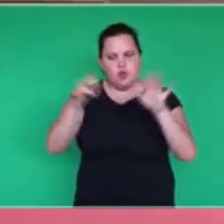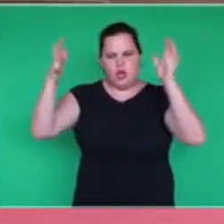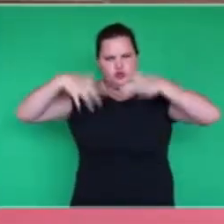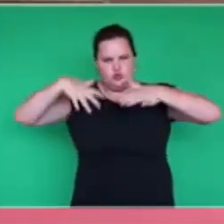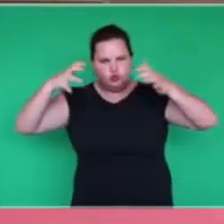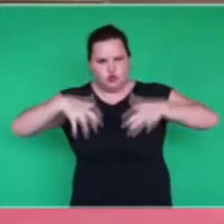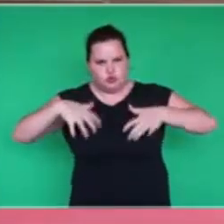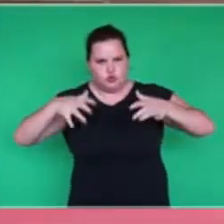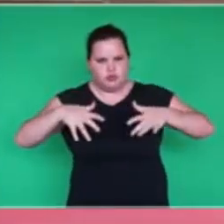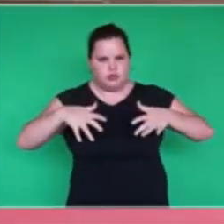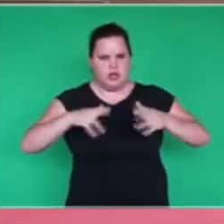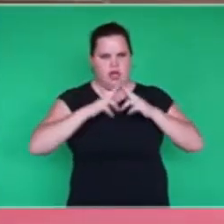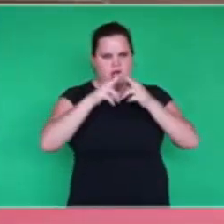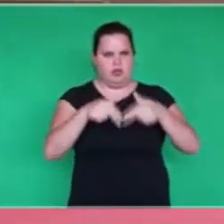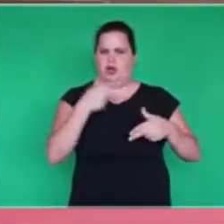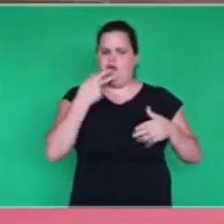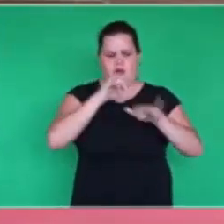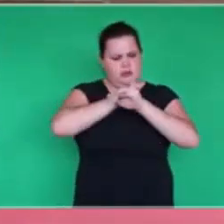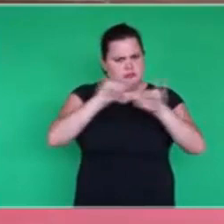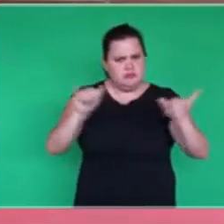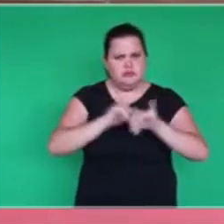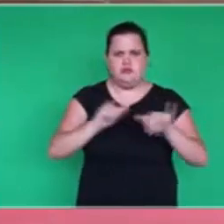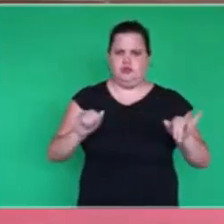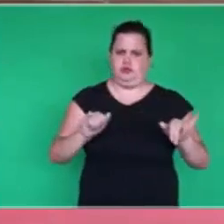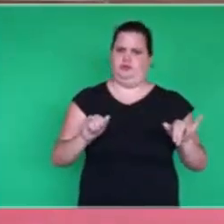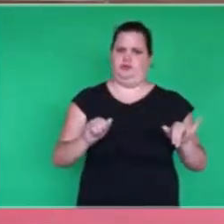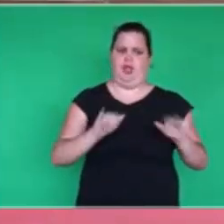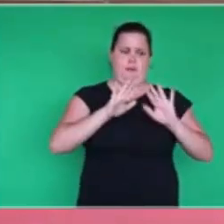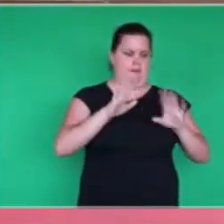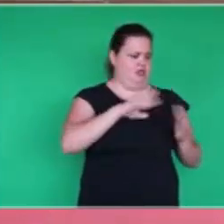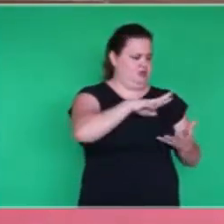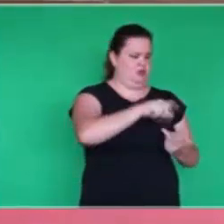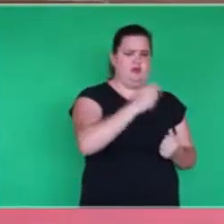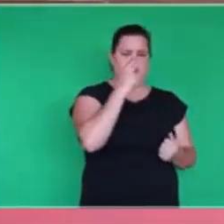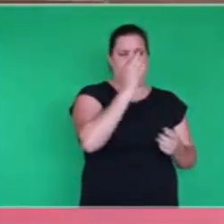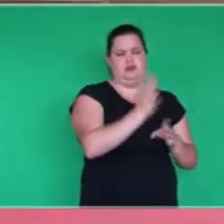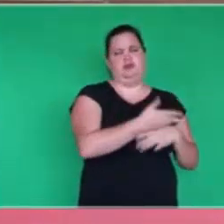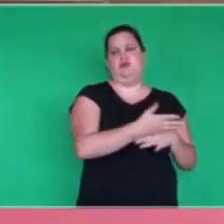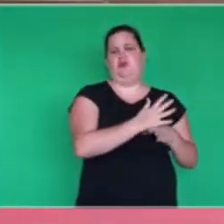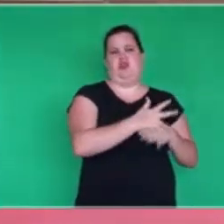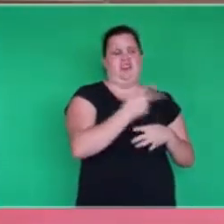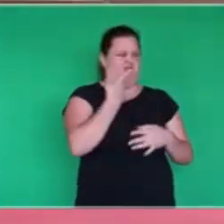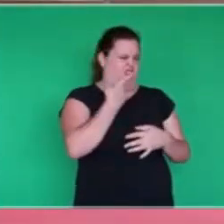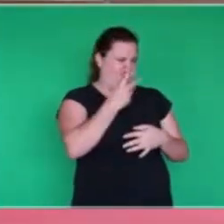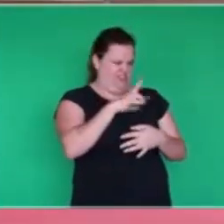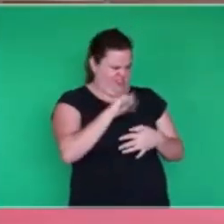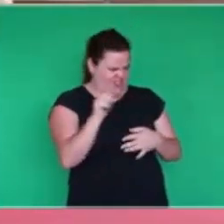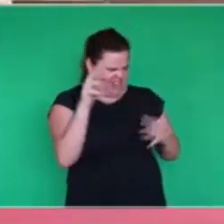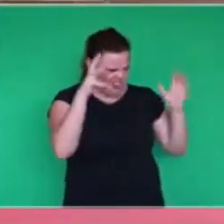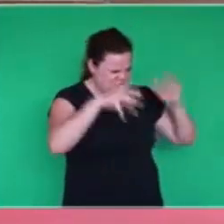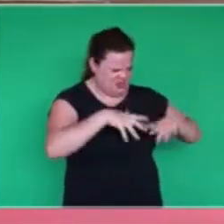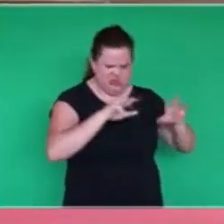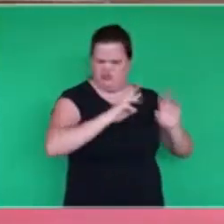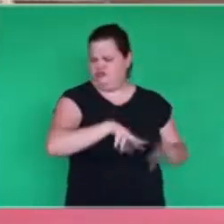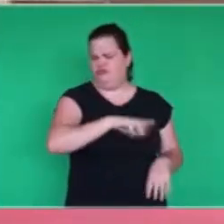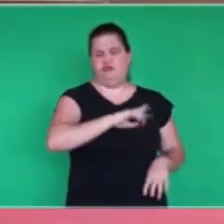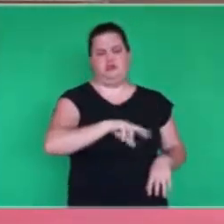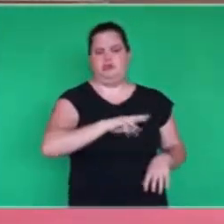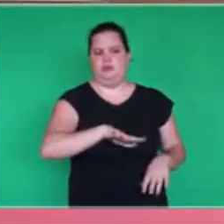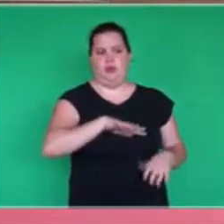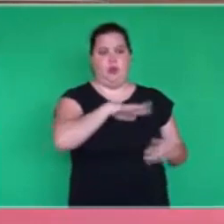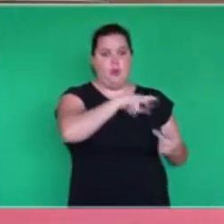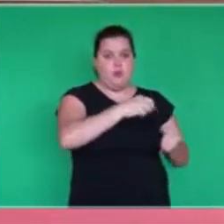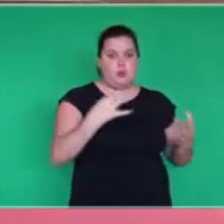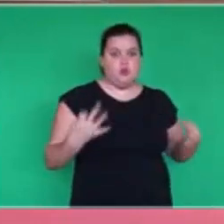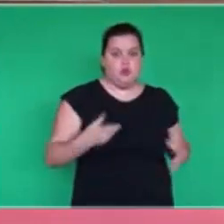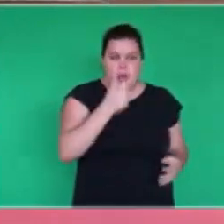in the days of Noah. The world was unaware. Not only were they unaware, but they did not